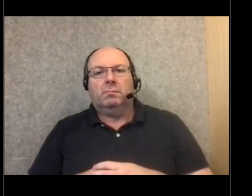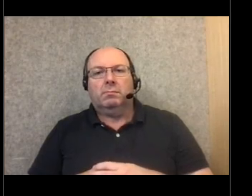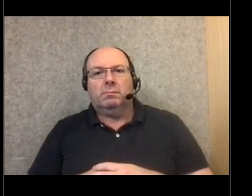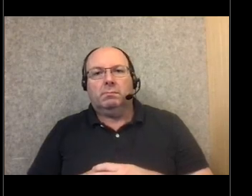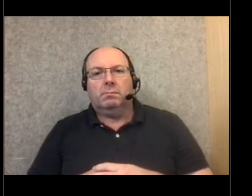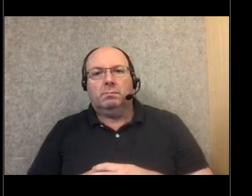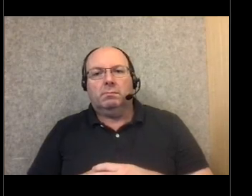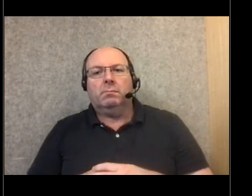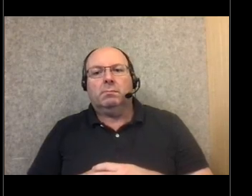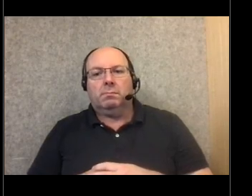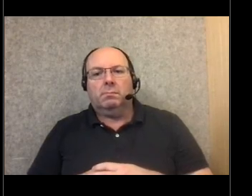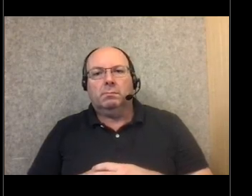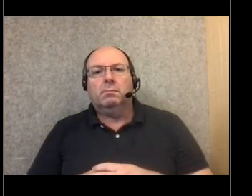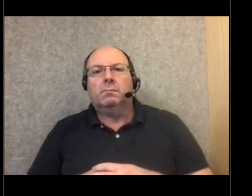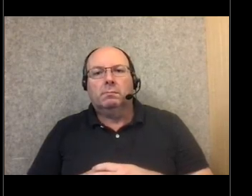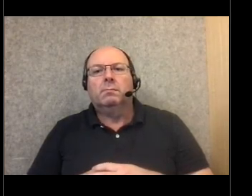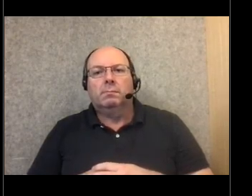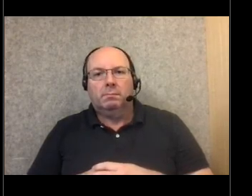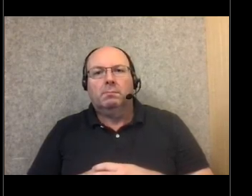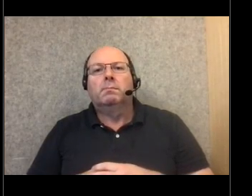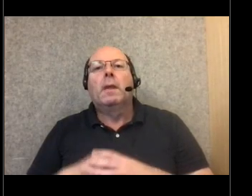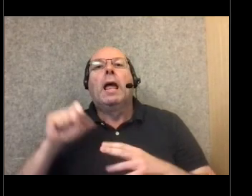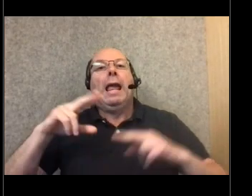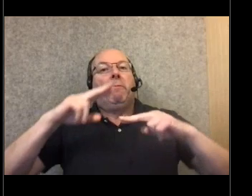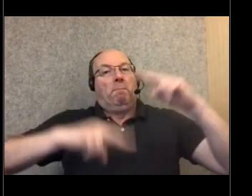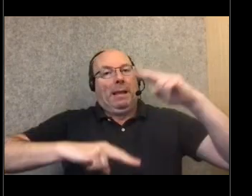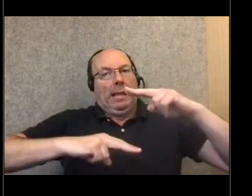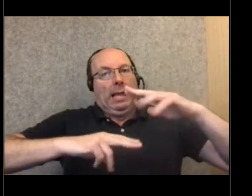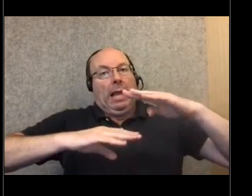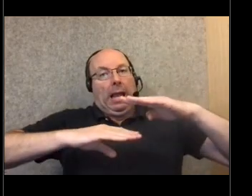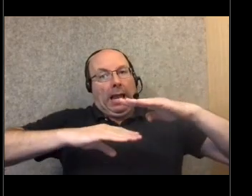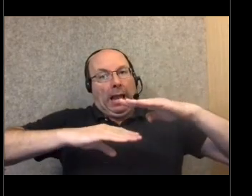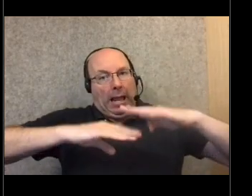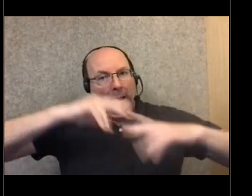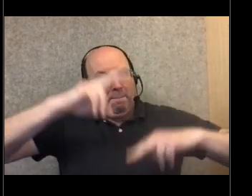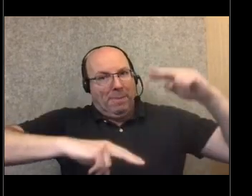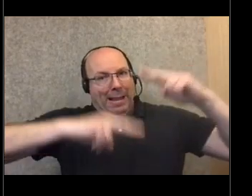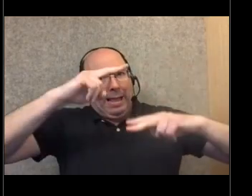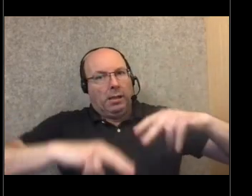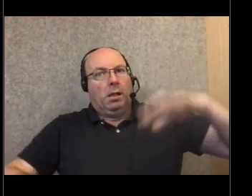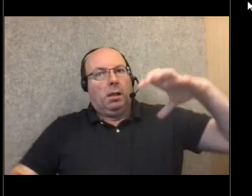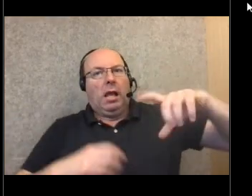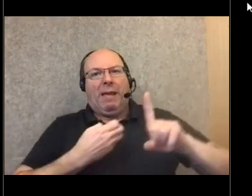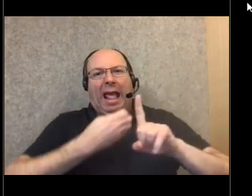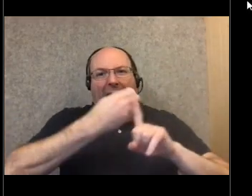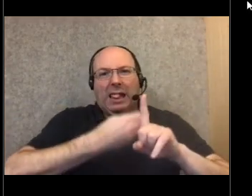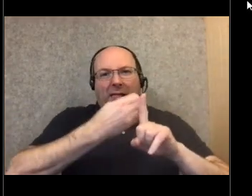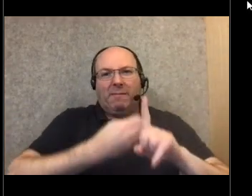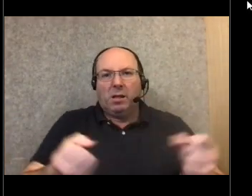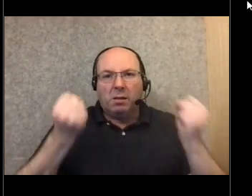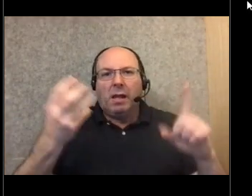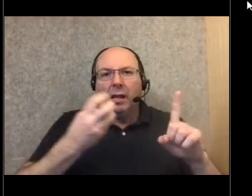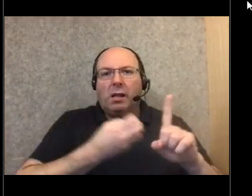and those served by a planned elevated walkway.